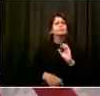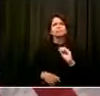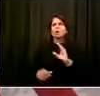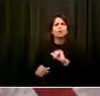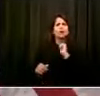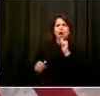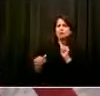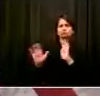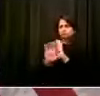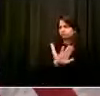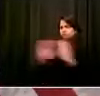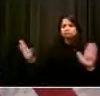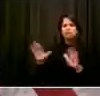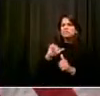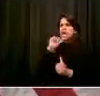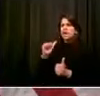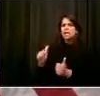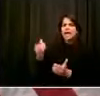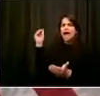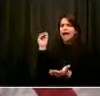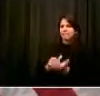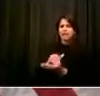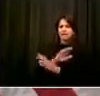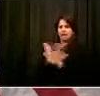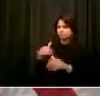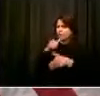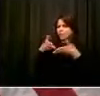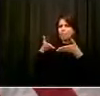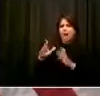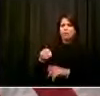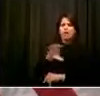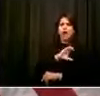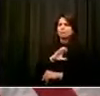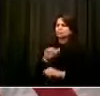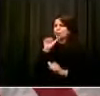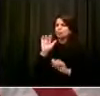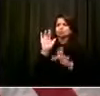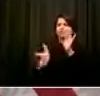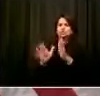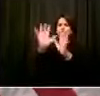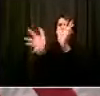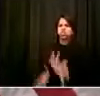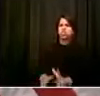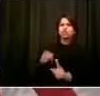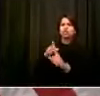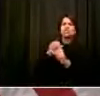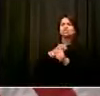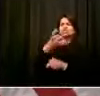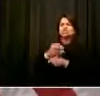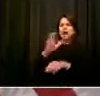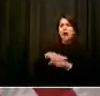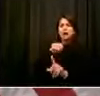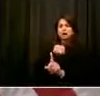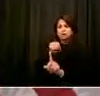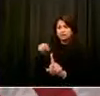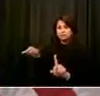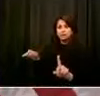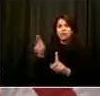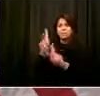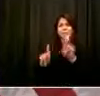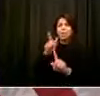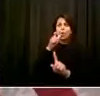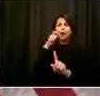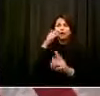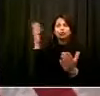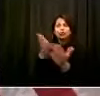was, in effect, discriminatory. So, no, I don't see us going back there. I also have to remind you, when we made the decision to move,